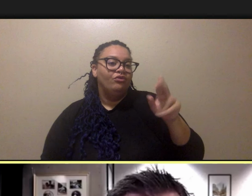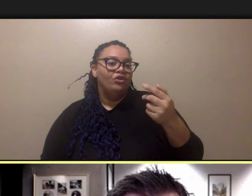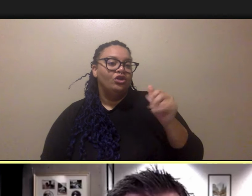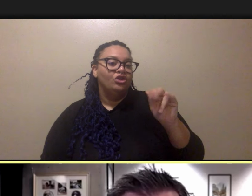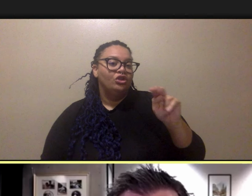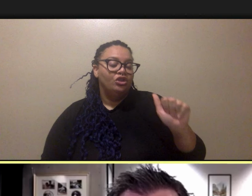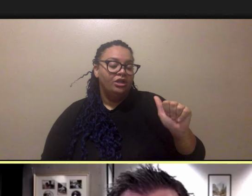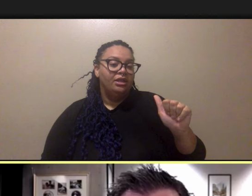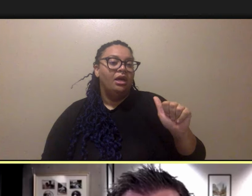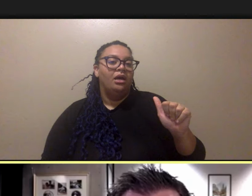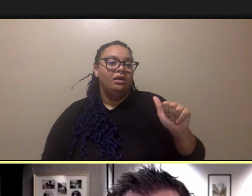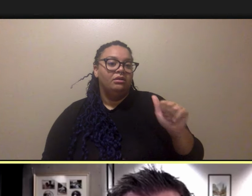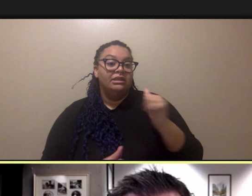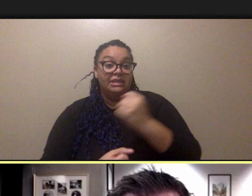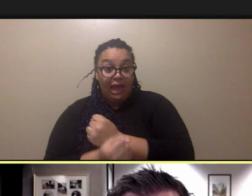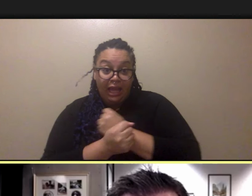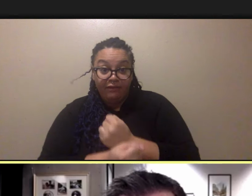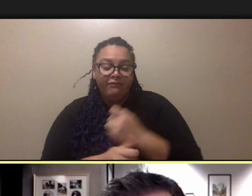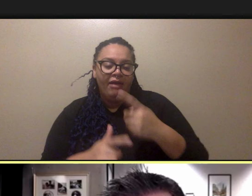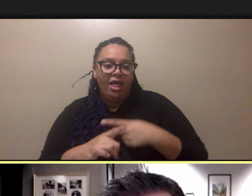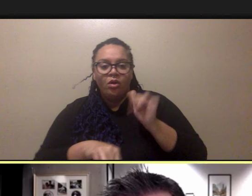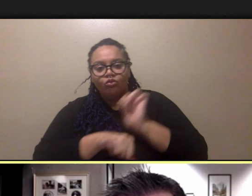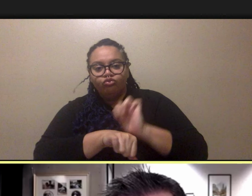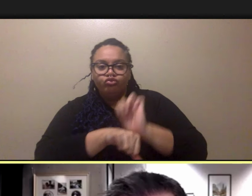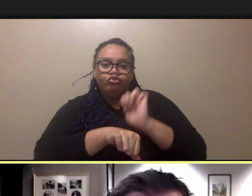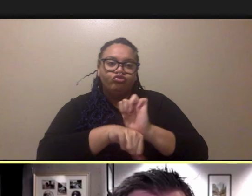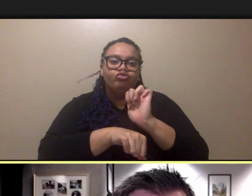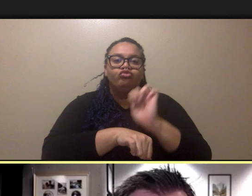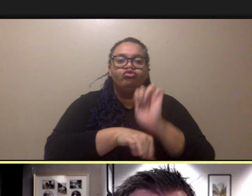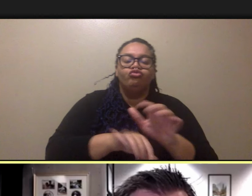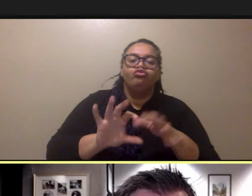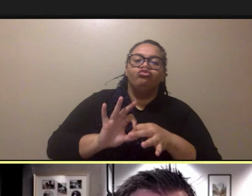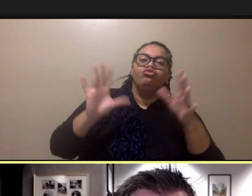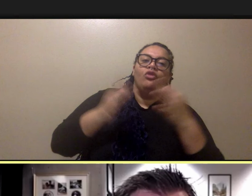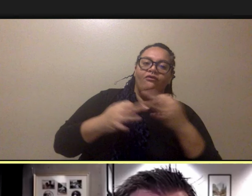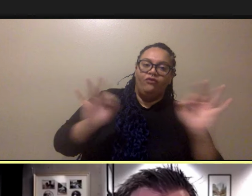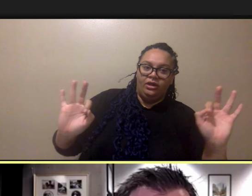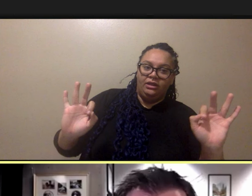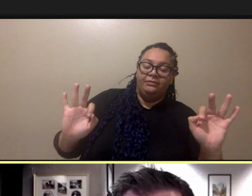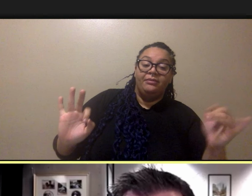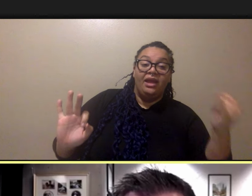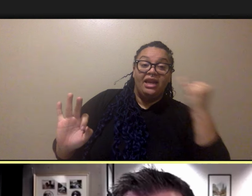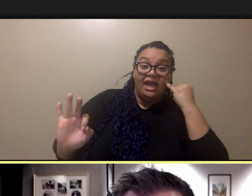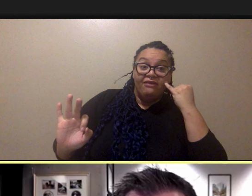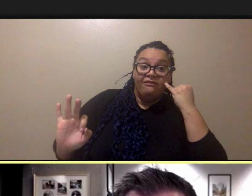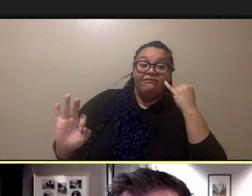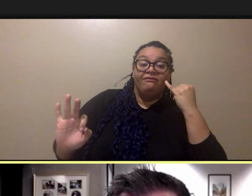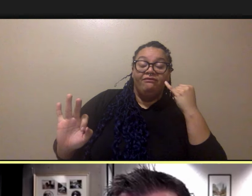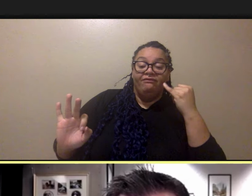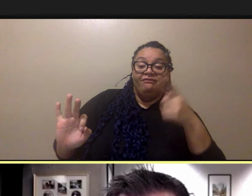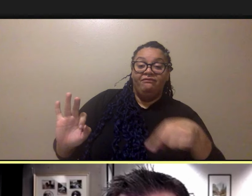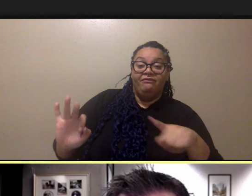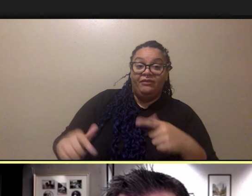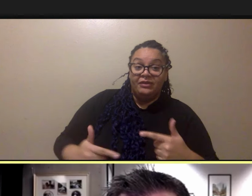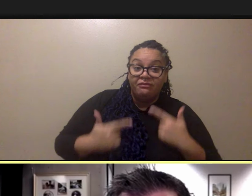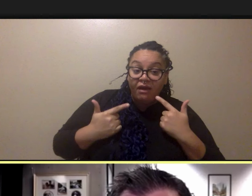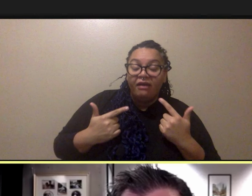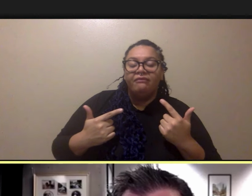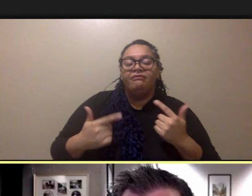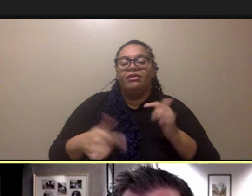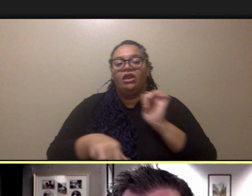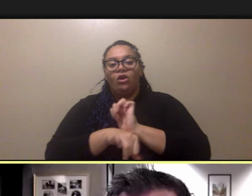it, and which most of the servants, if they survived, did kind of would kind of work their way